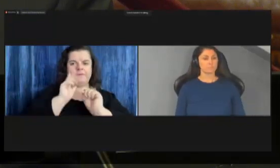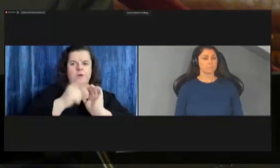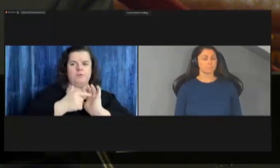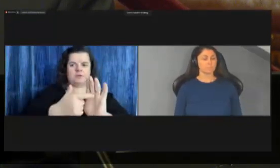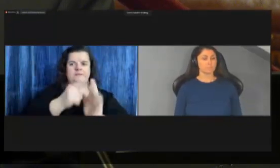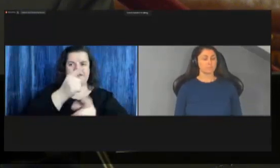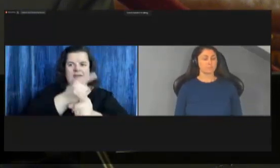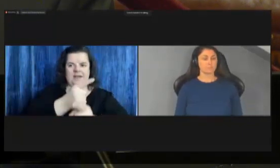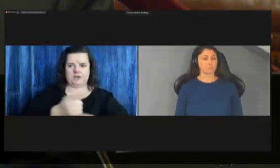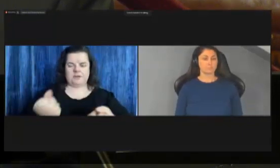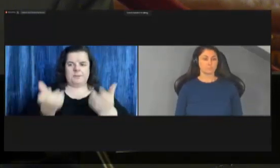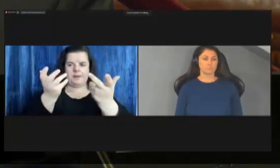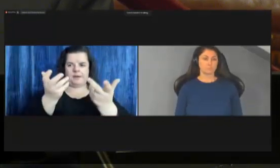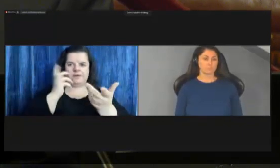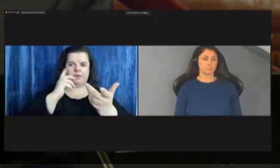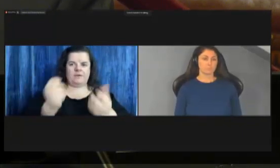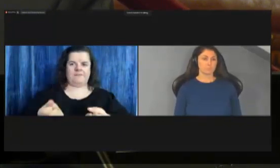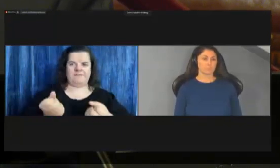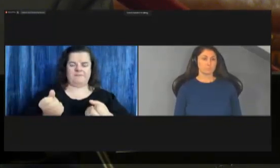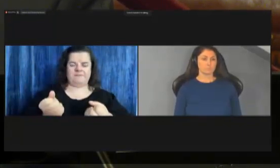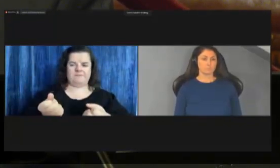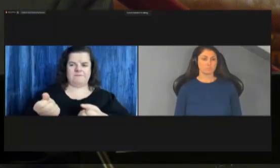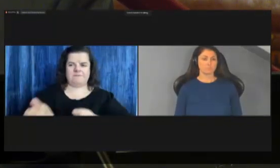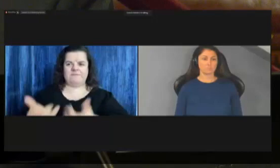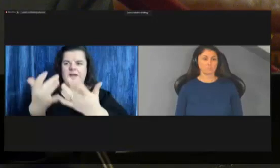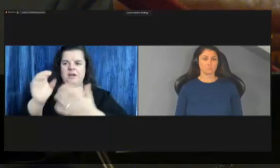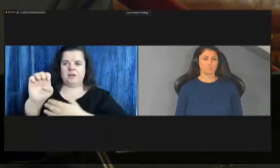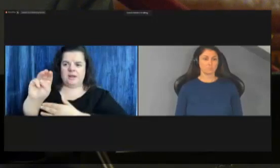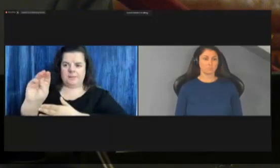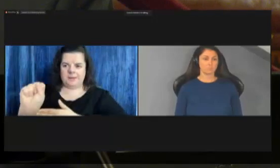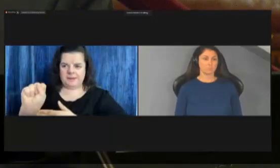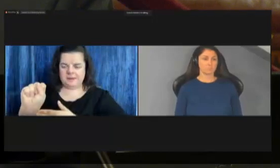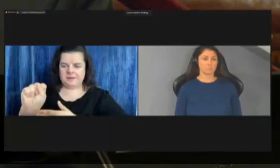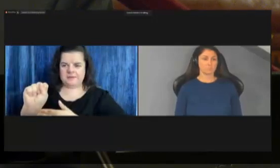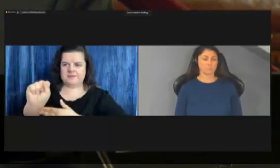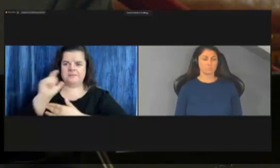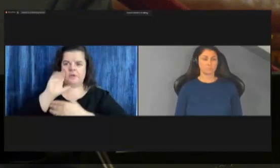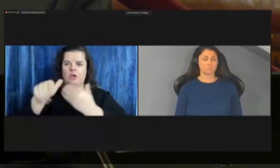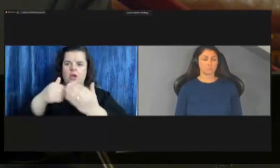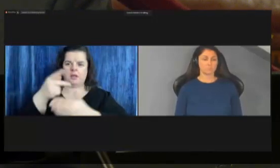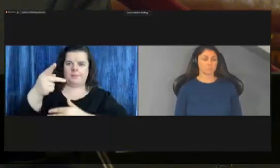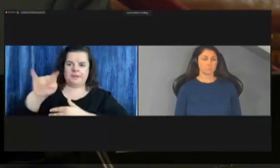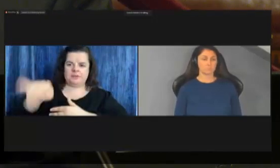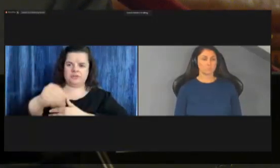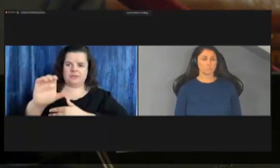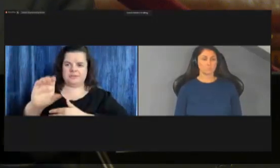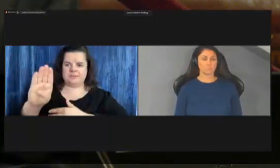amounts in fire and EMS and for all the PJCBC.